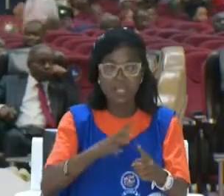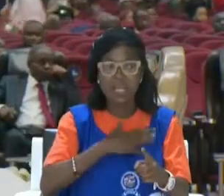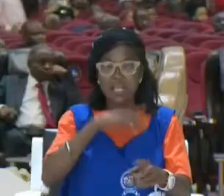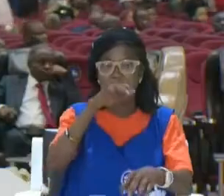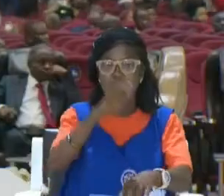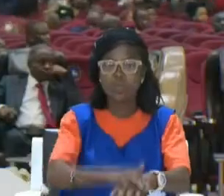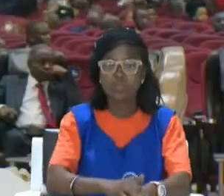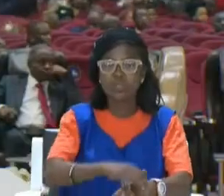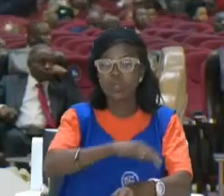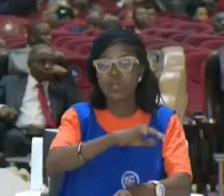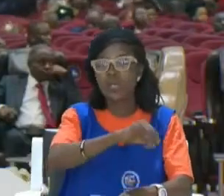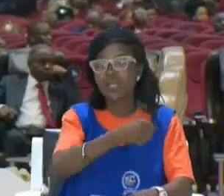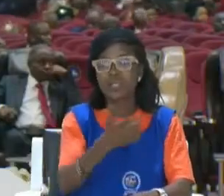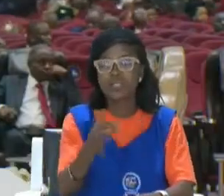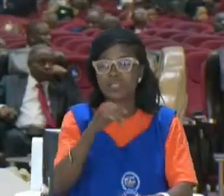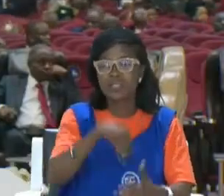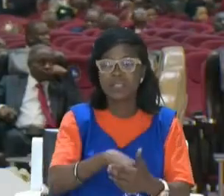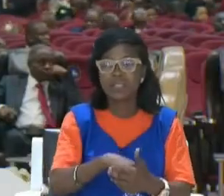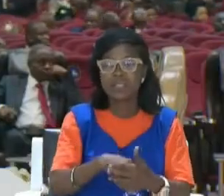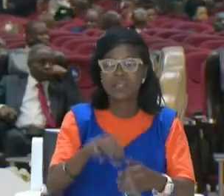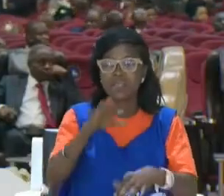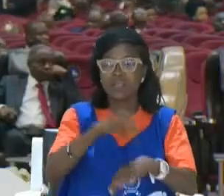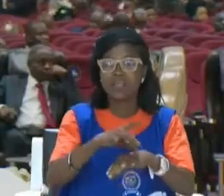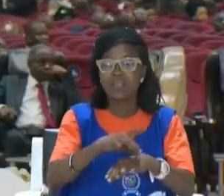will be done for us by our Father in heaven.